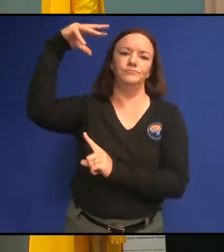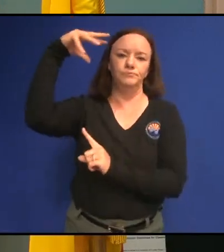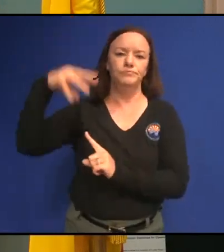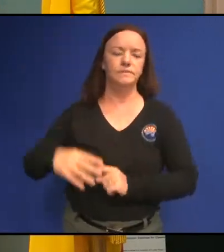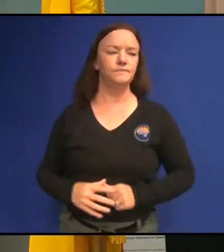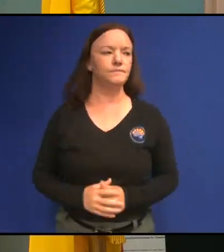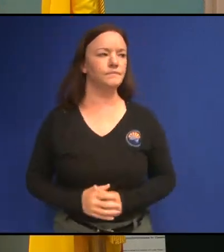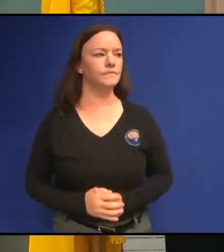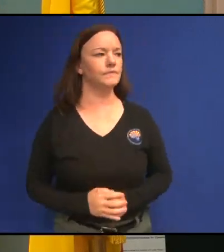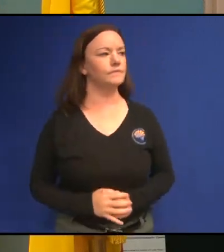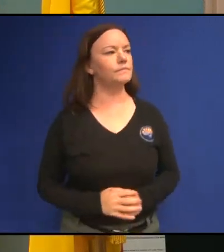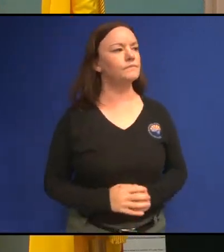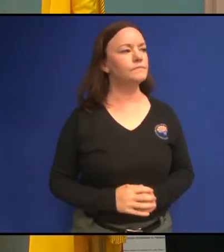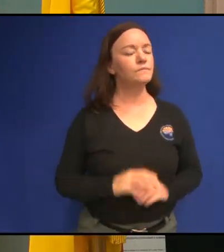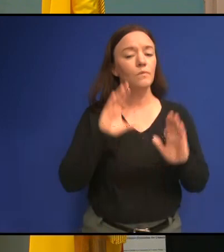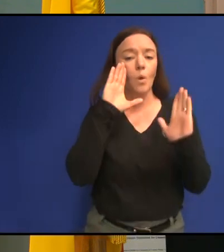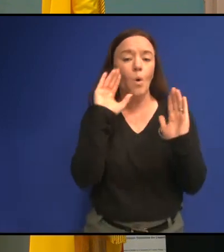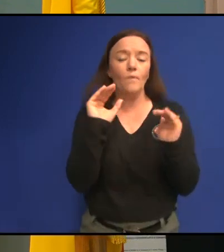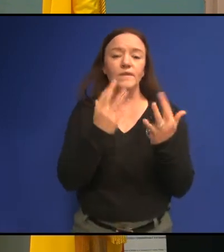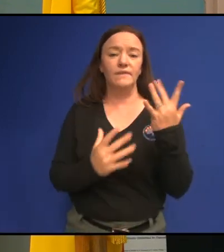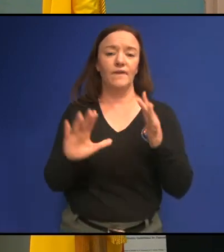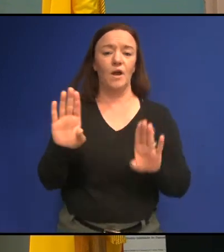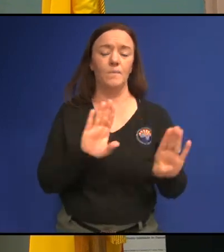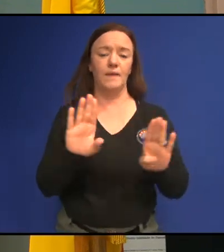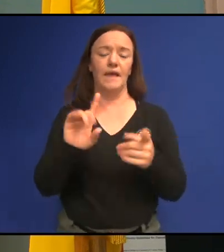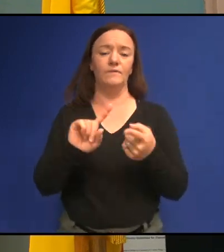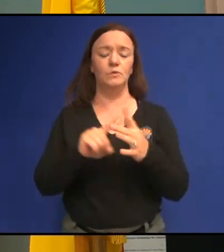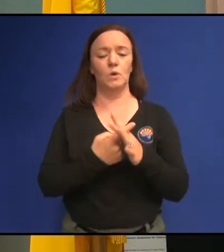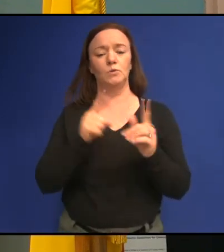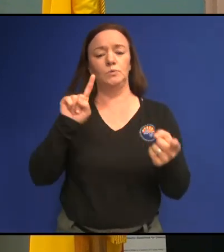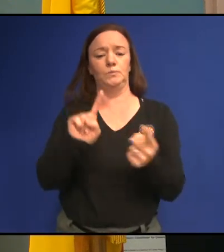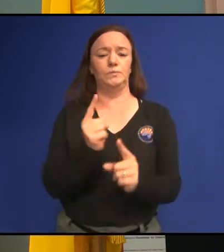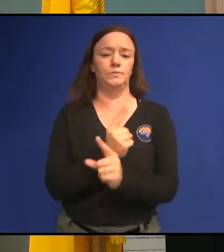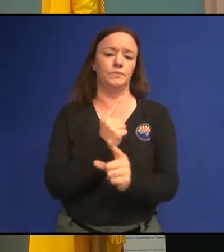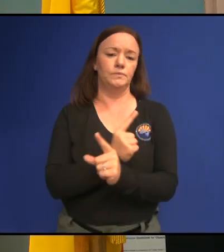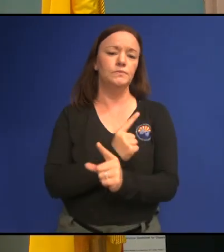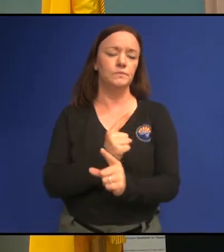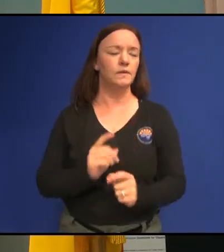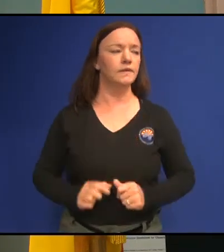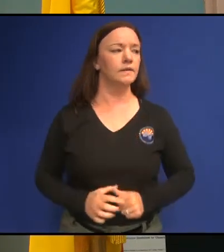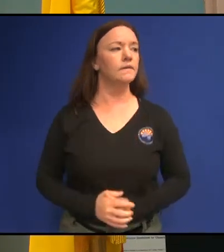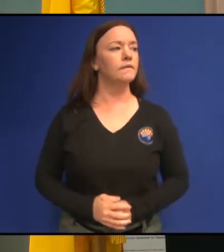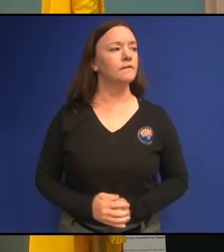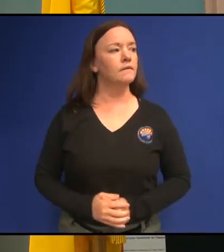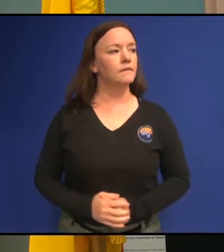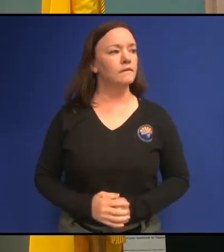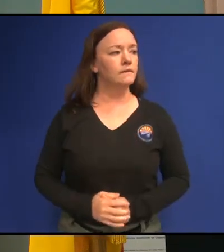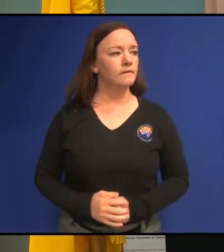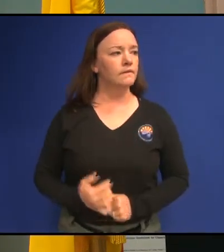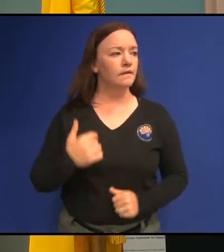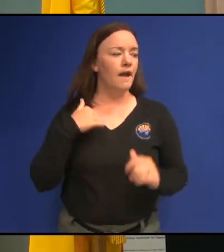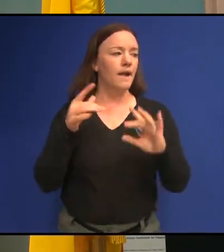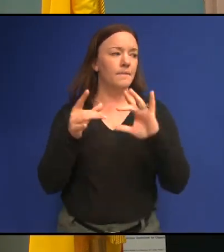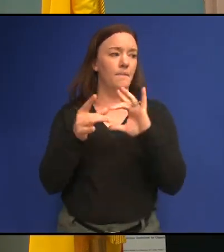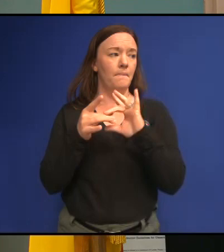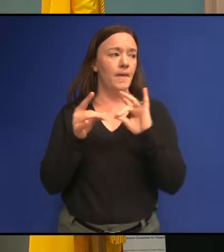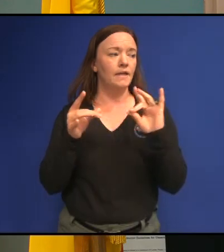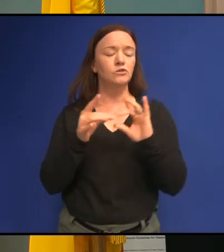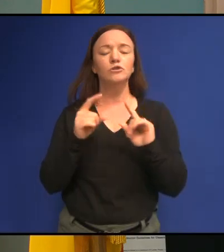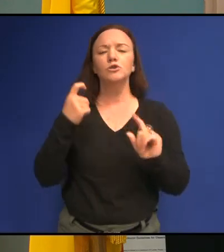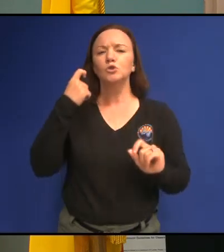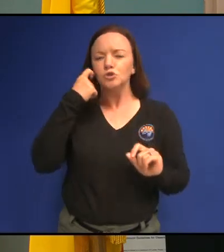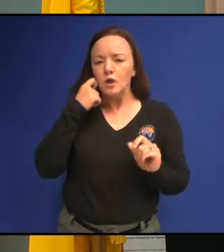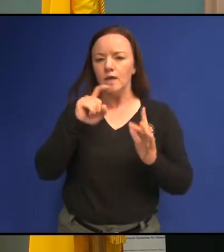And things hopefully start to moderate a little bit over the fire. I mentioned how it's just starting